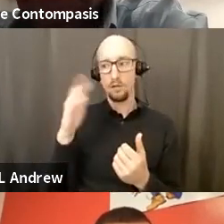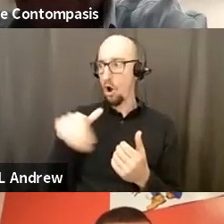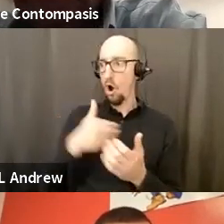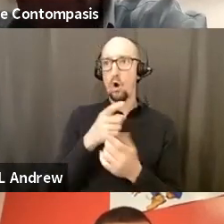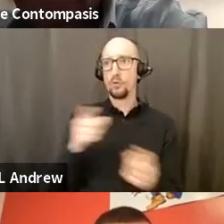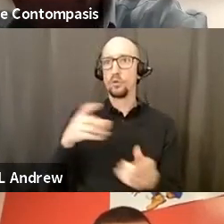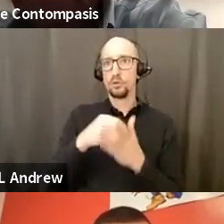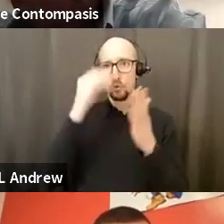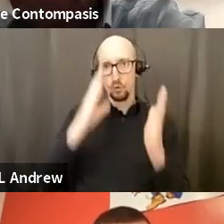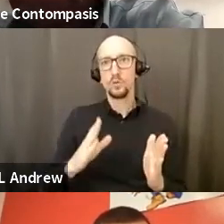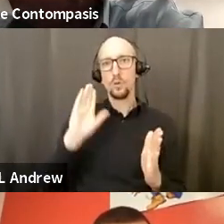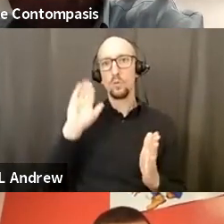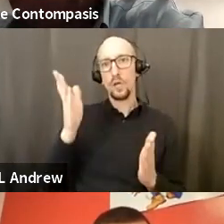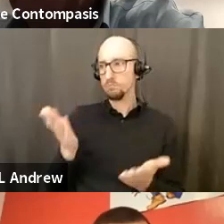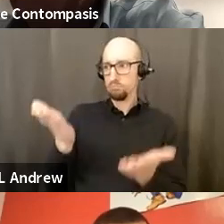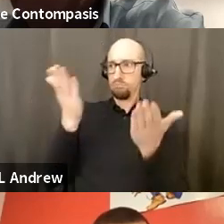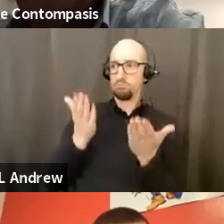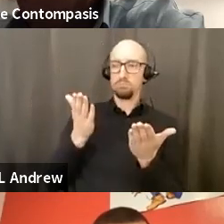would be submitting